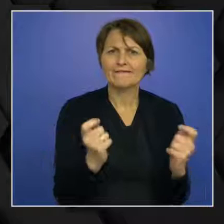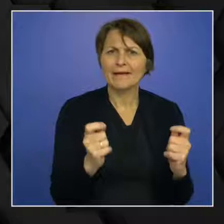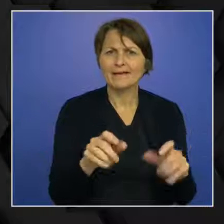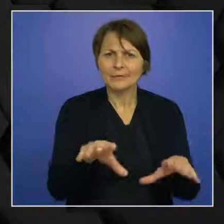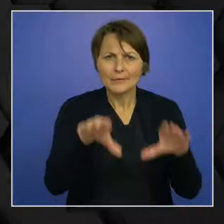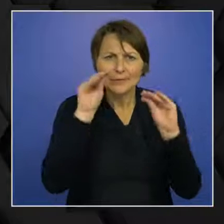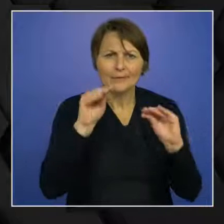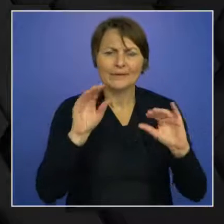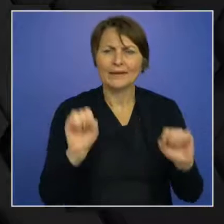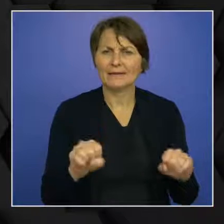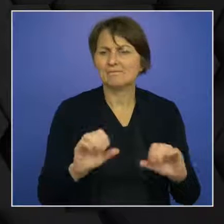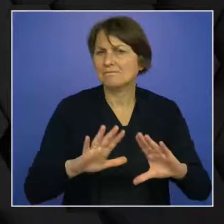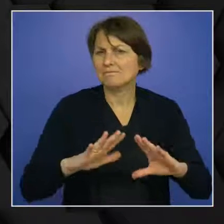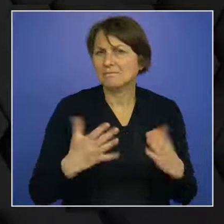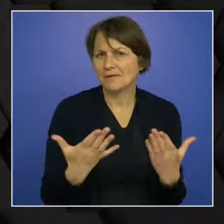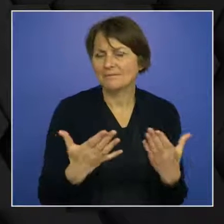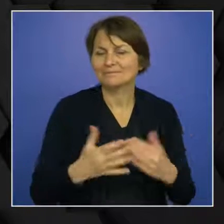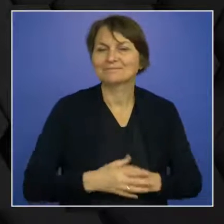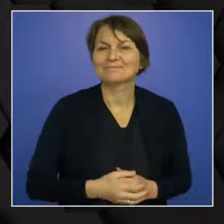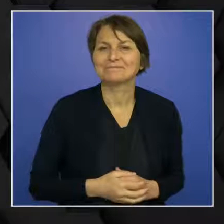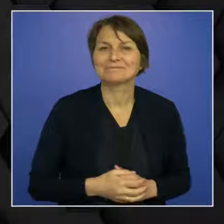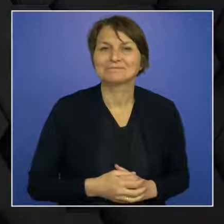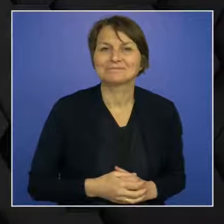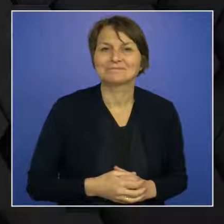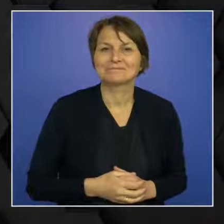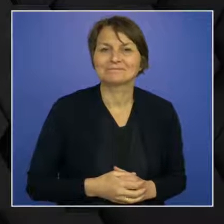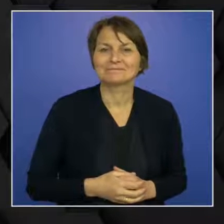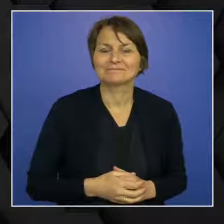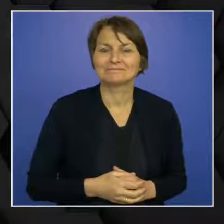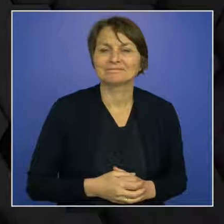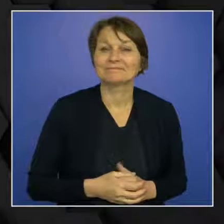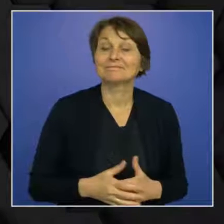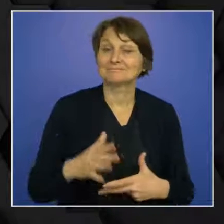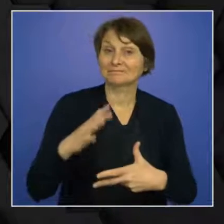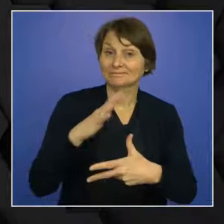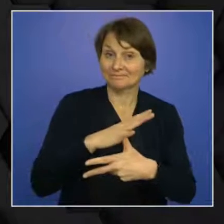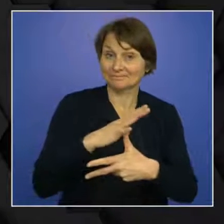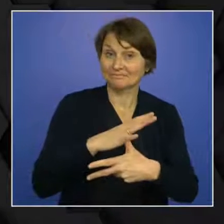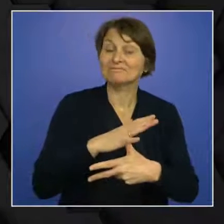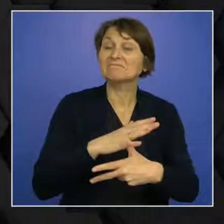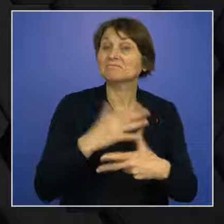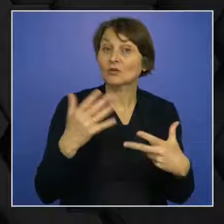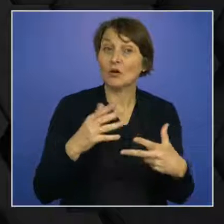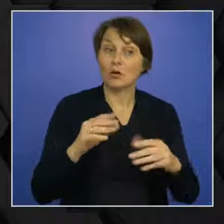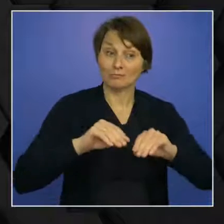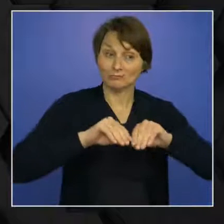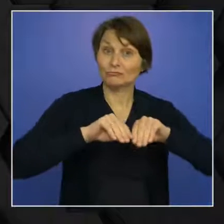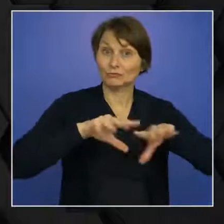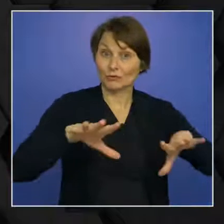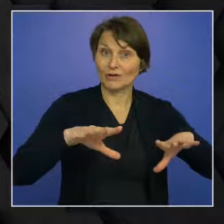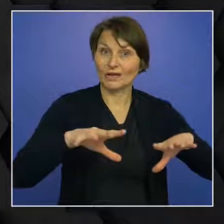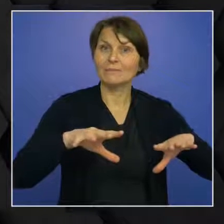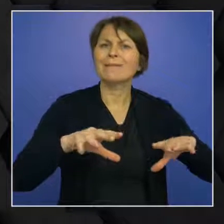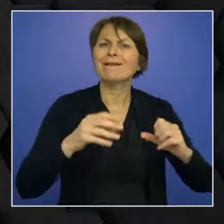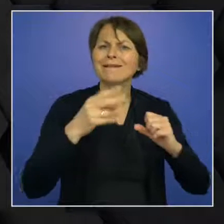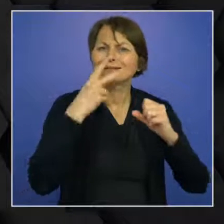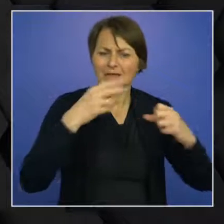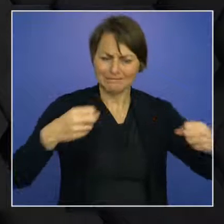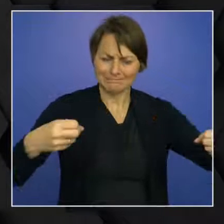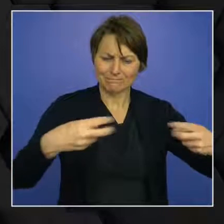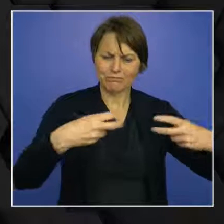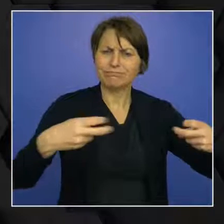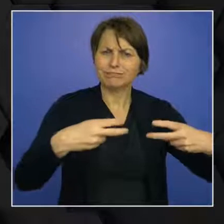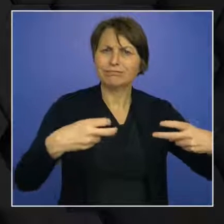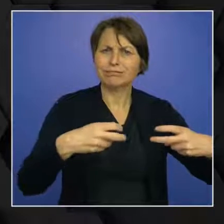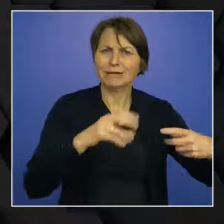So we can do that with 3 things. We can add closed captions. like the things you will see on Learn TV,